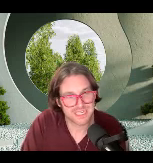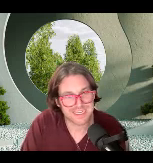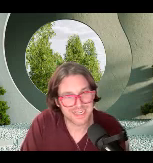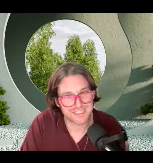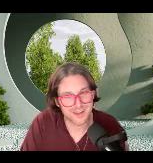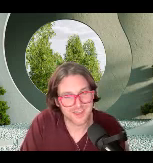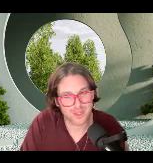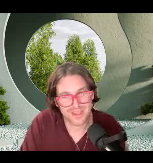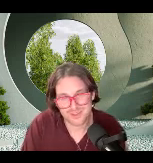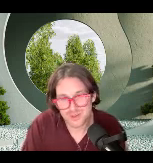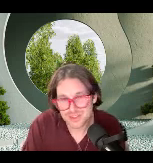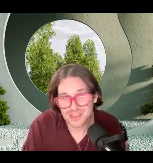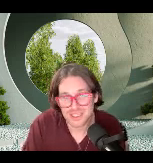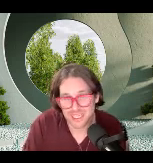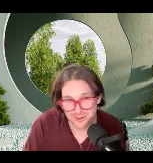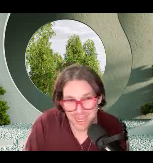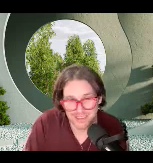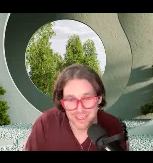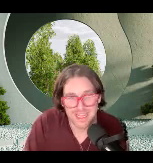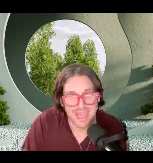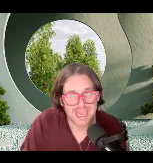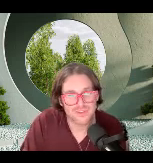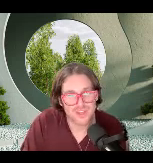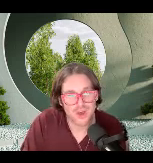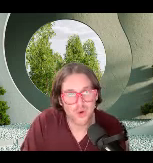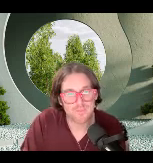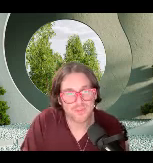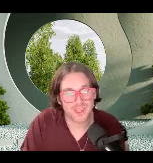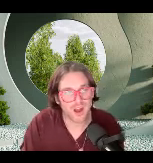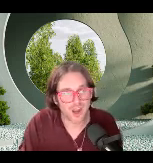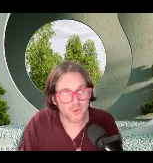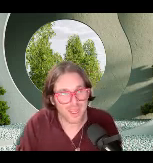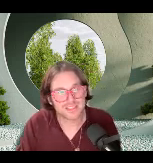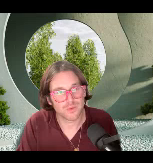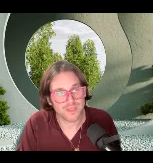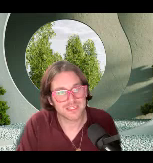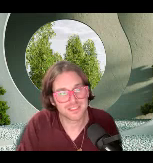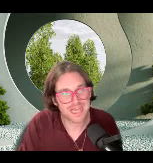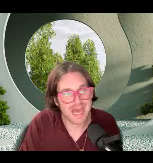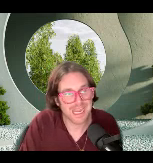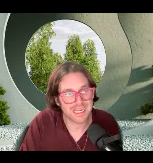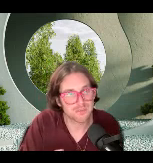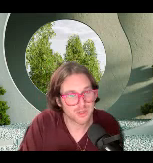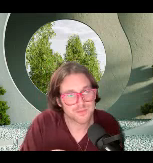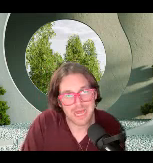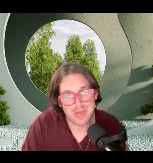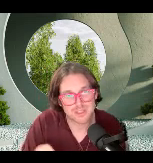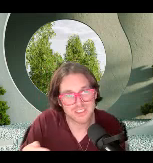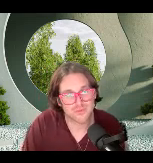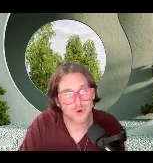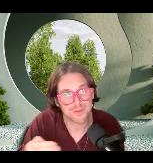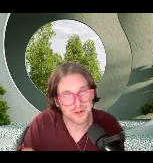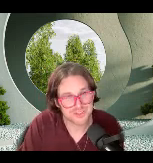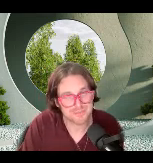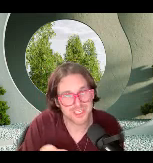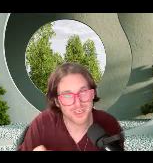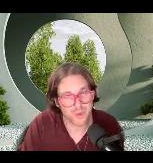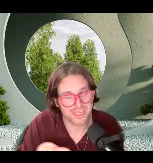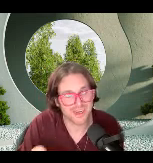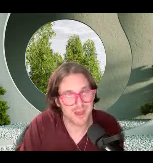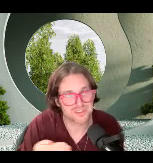diversity of perspectives and identities in authentic ways using the internet. And so there are ways that we can design multiple options